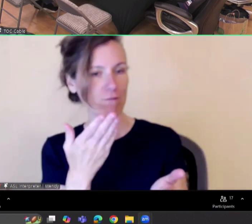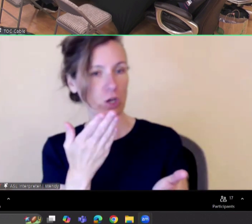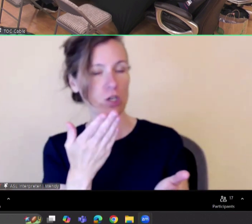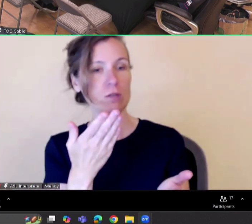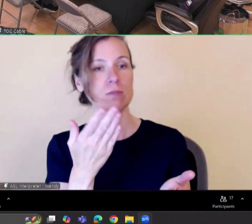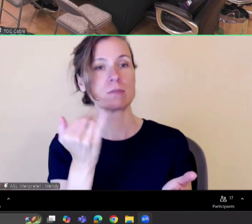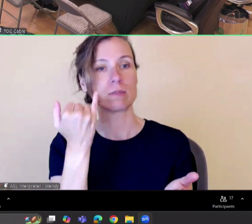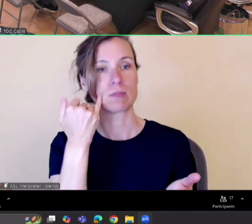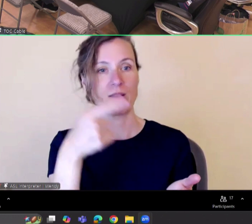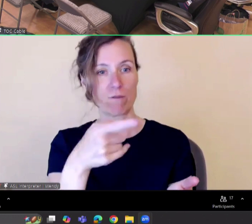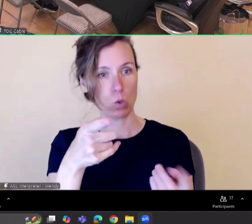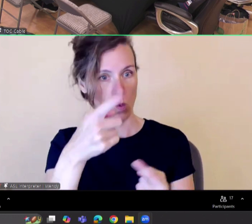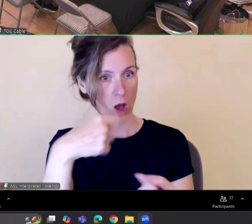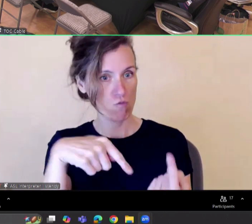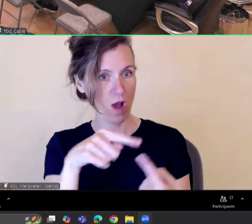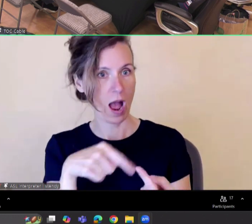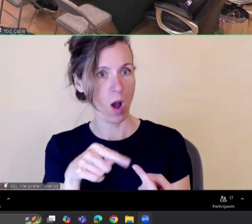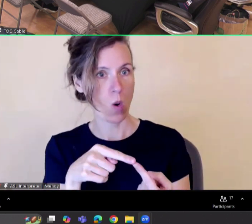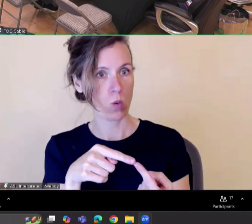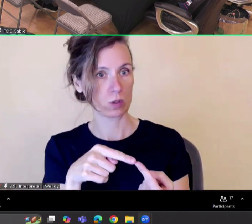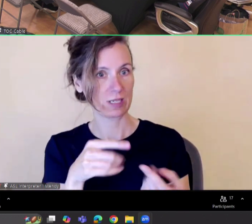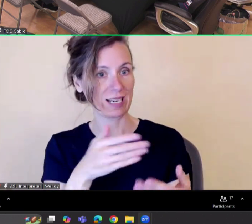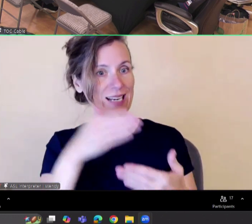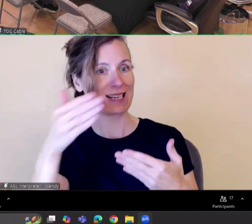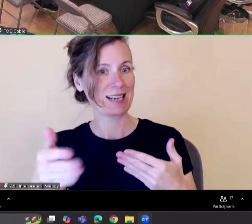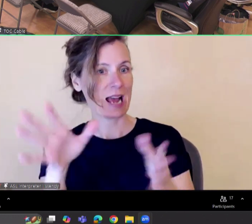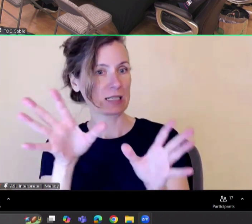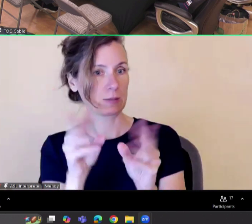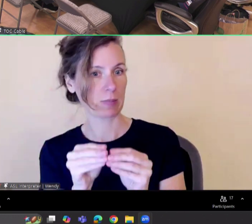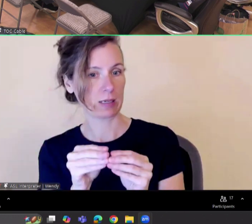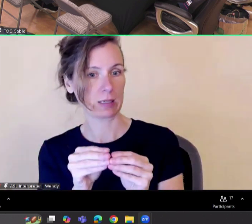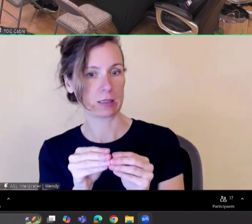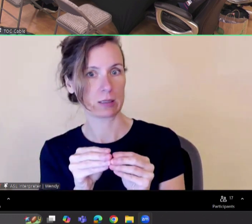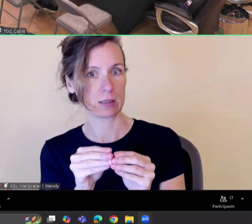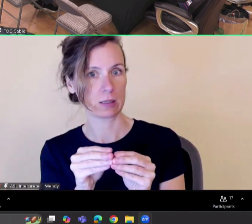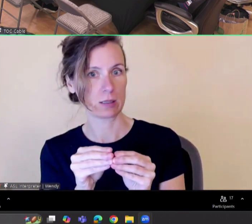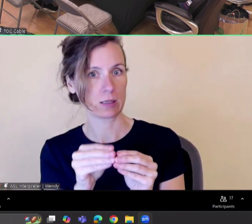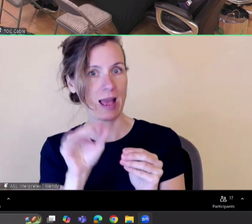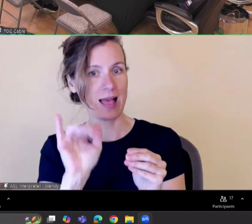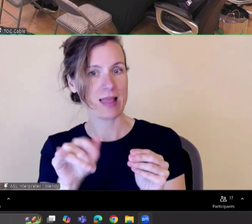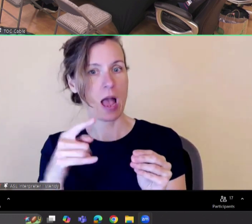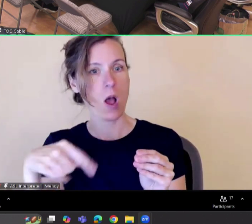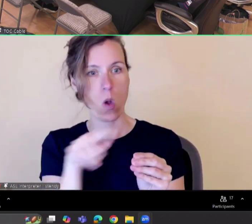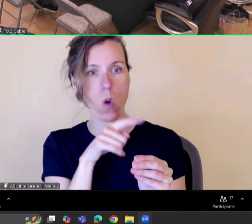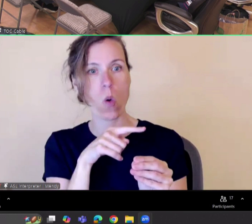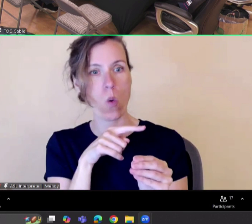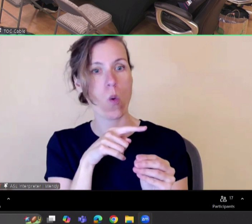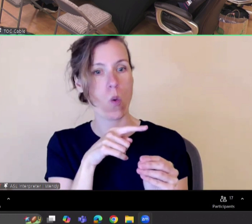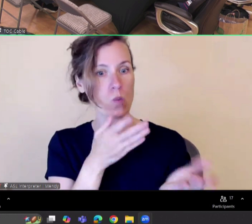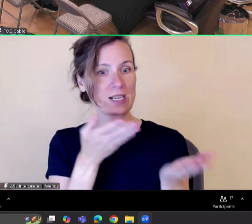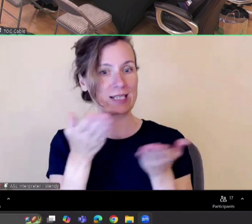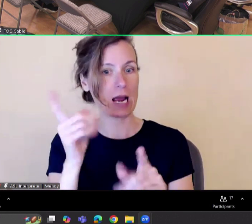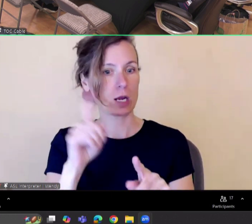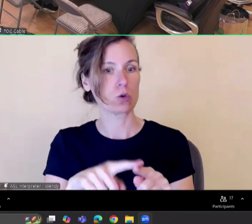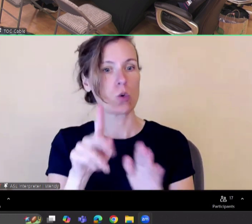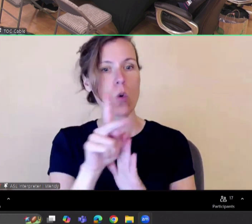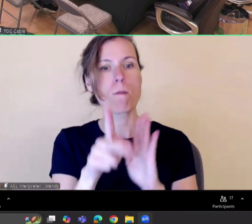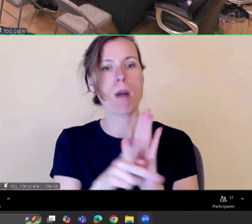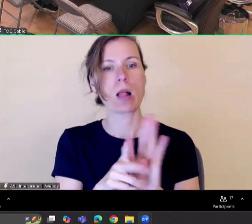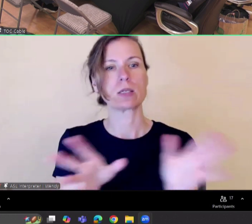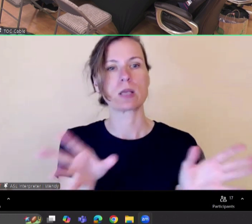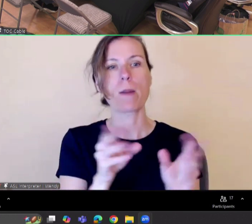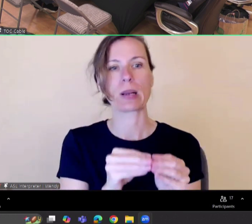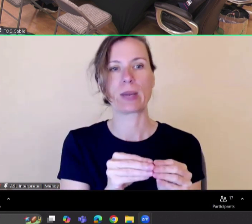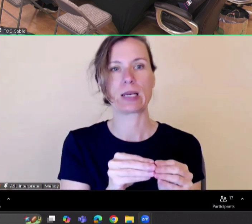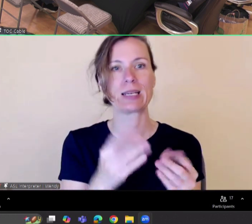around next meeting, that we take that to policy subcommittee and see if we can get